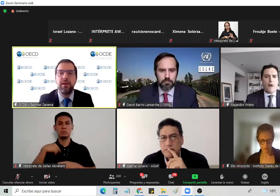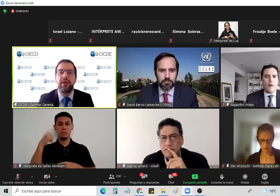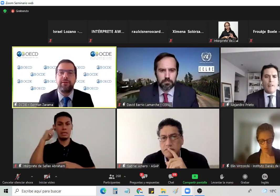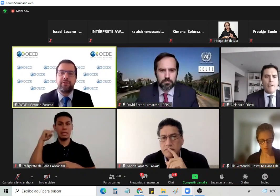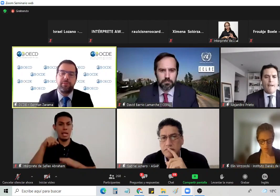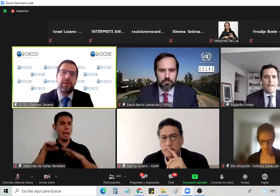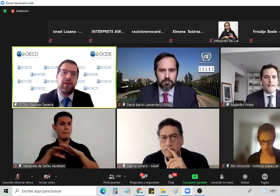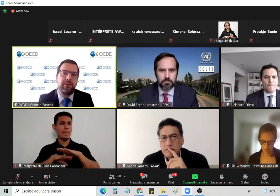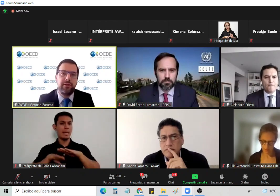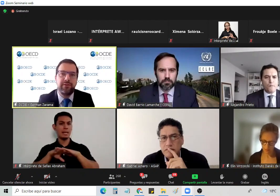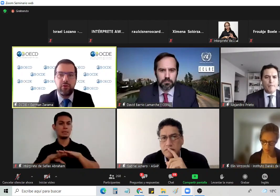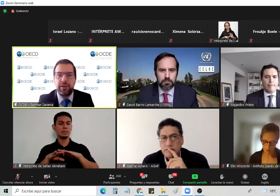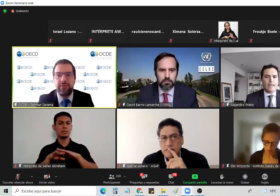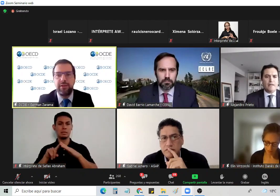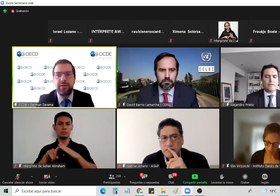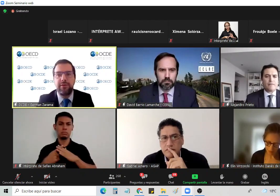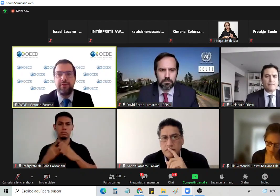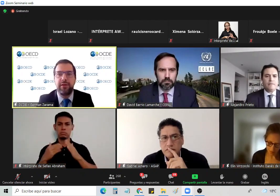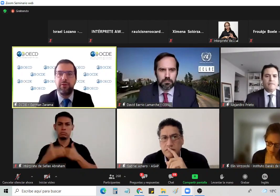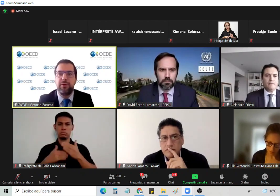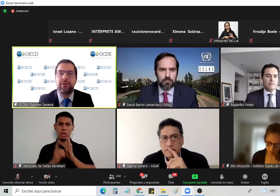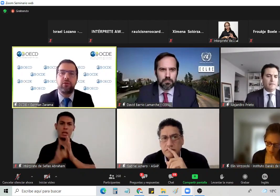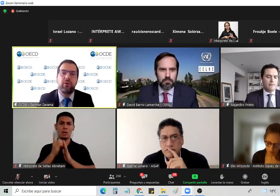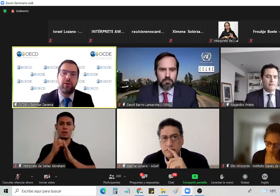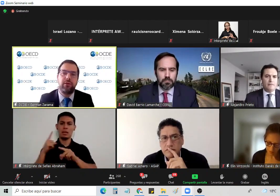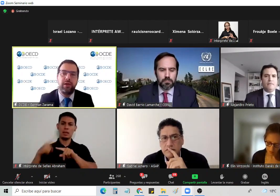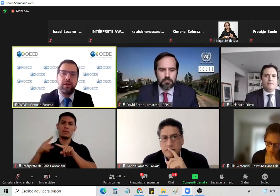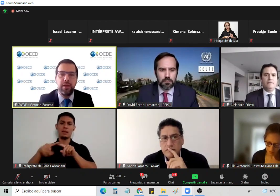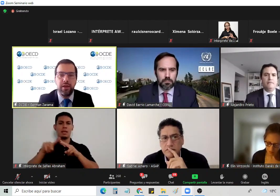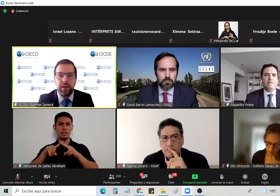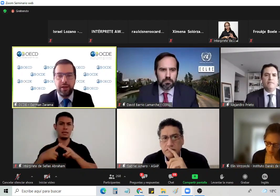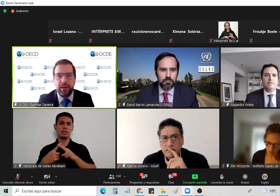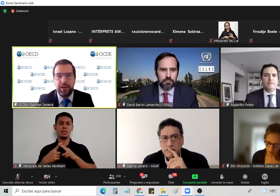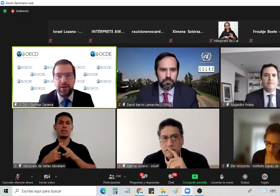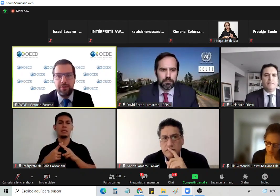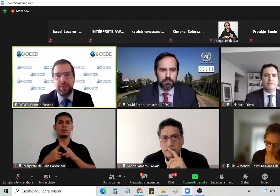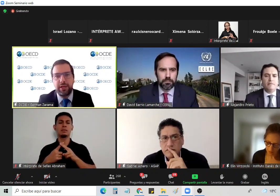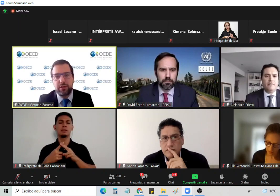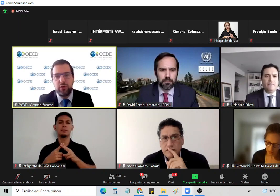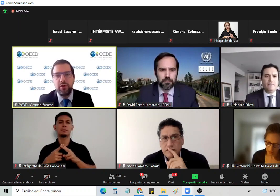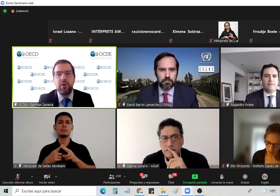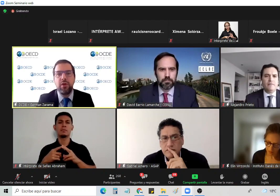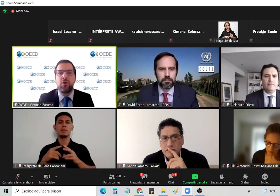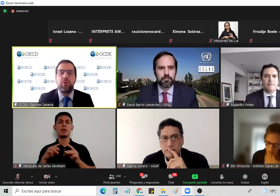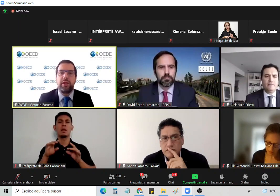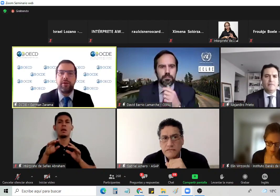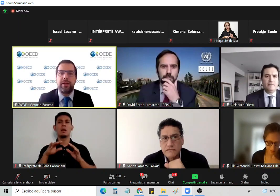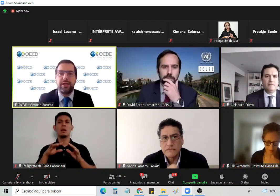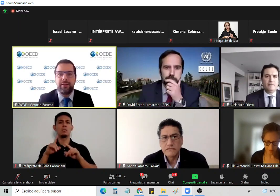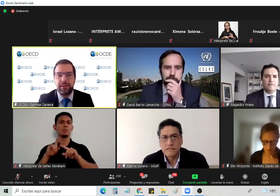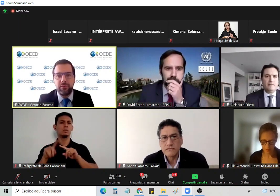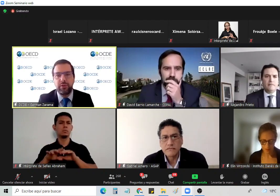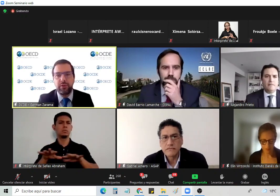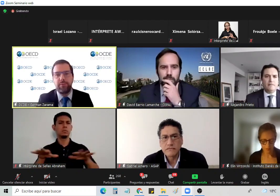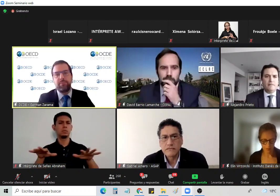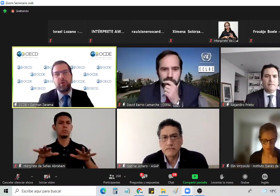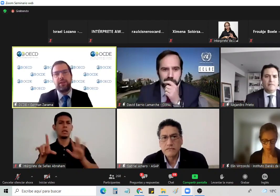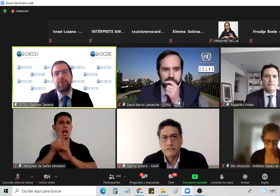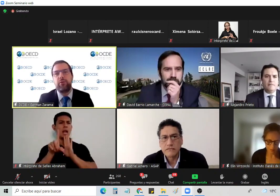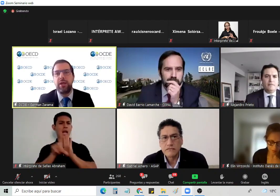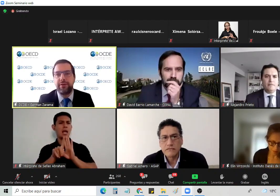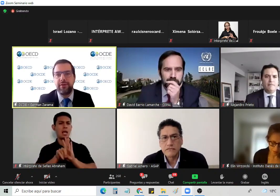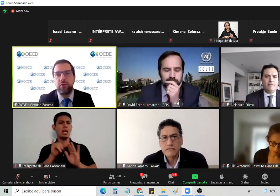multinationals companies in the oecd and we have tried started with some different initiatives in the